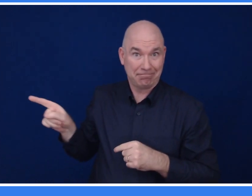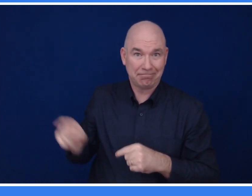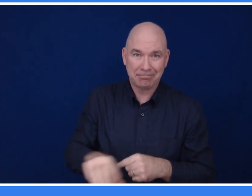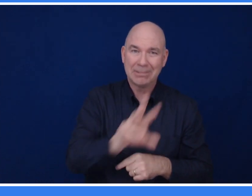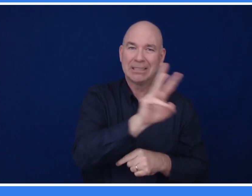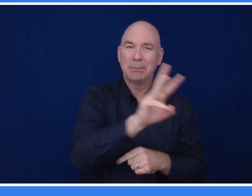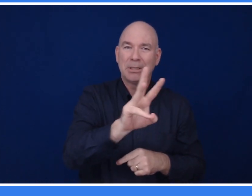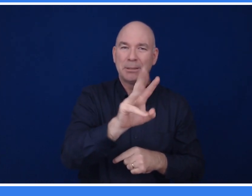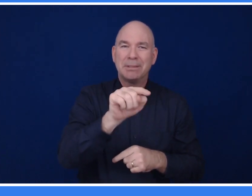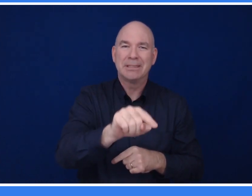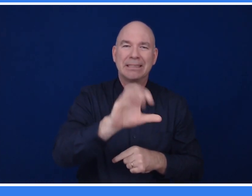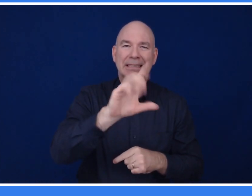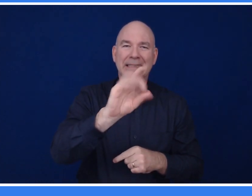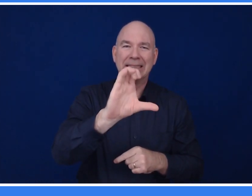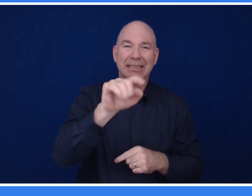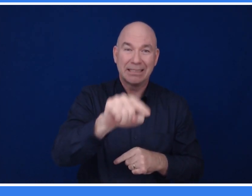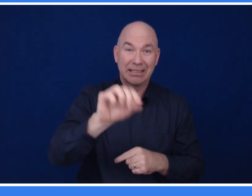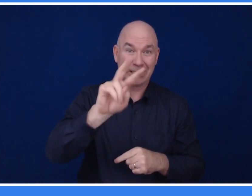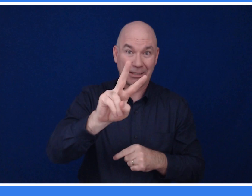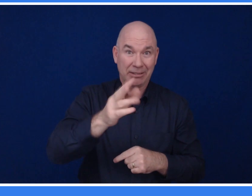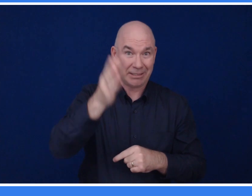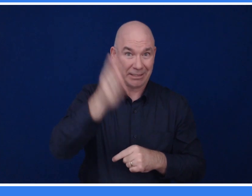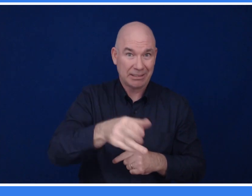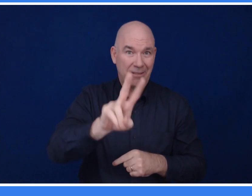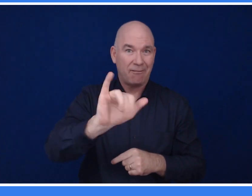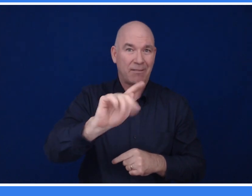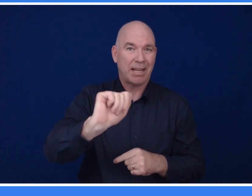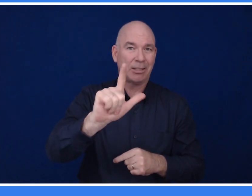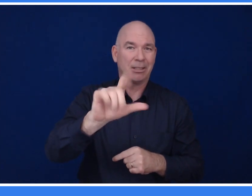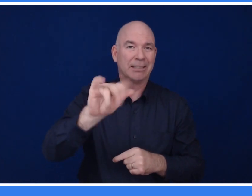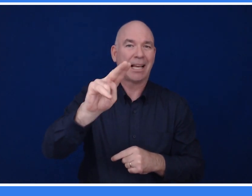forward slash vital signs forward slash.